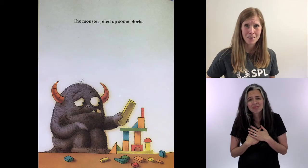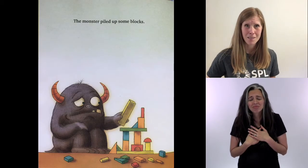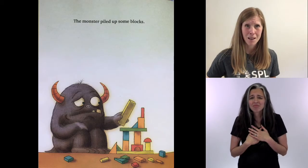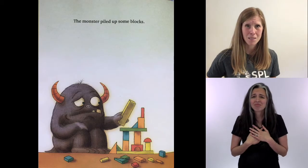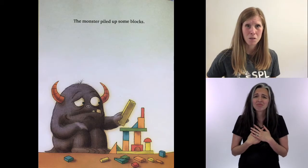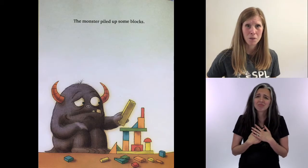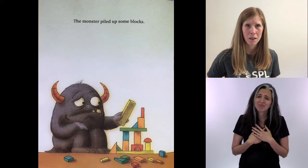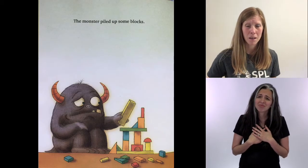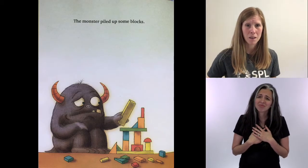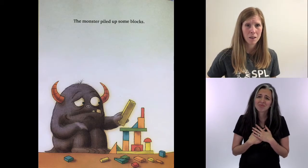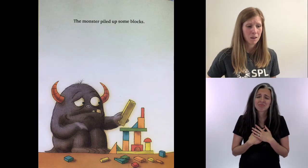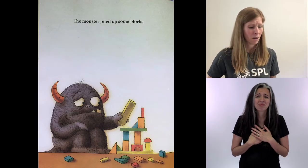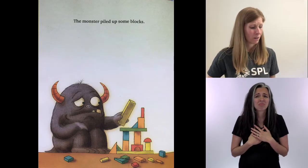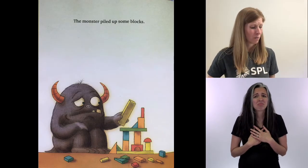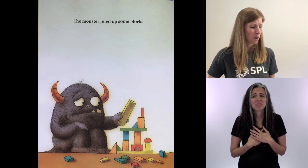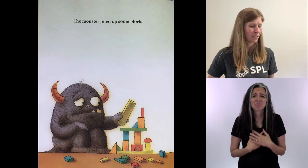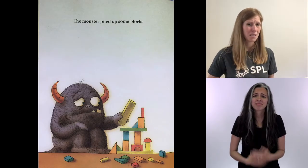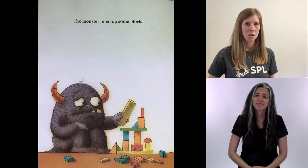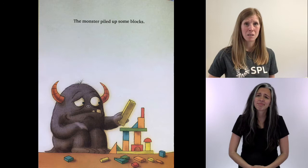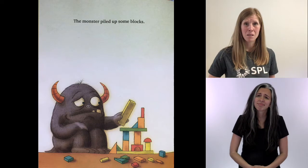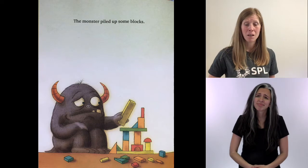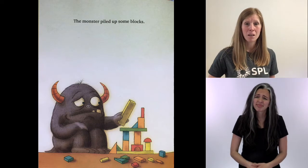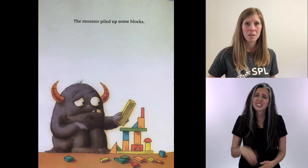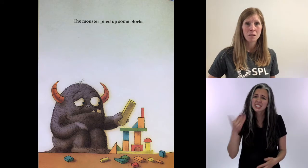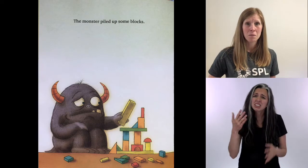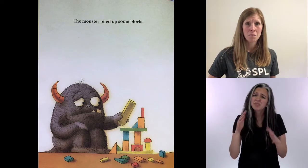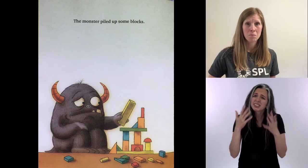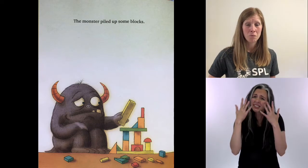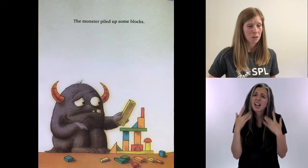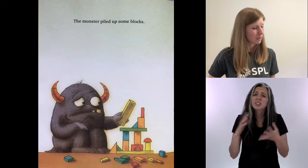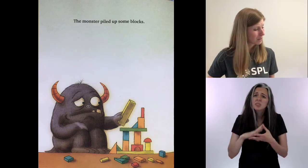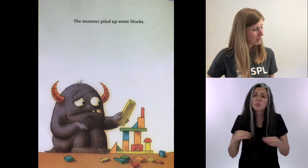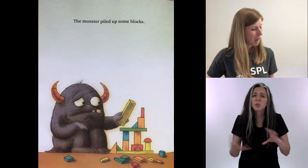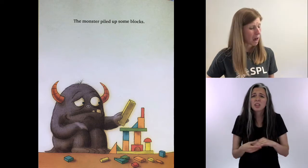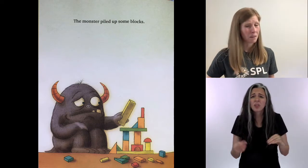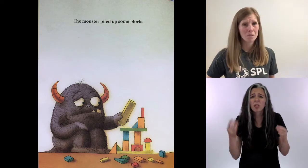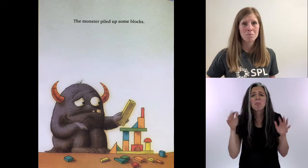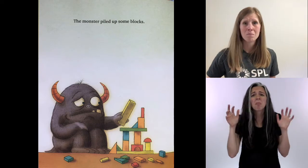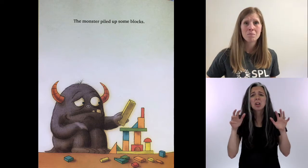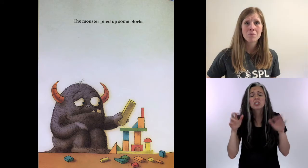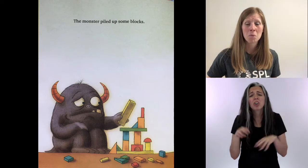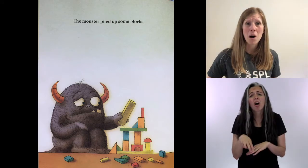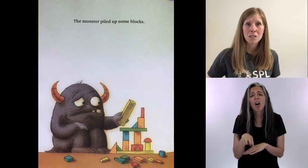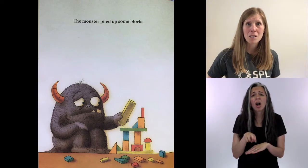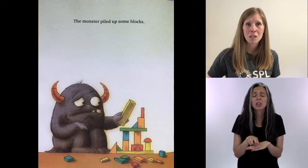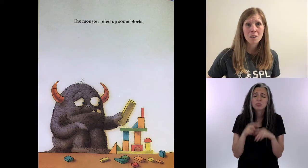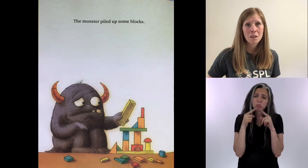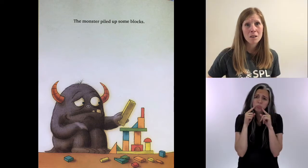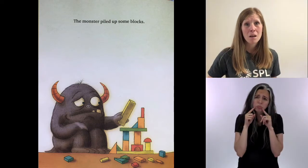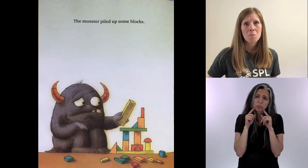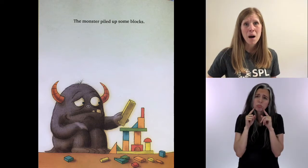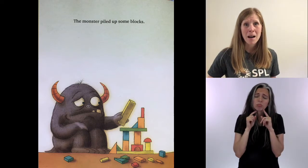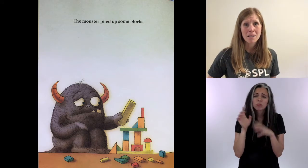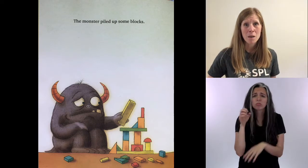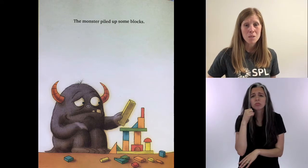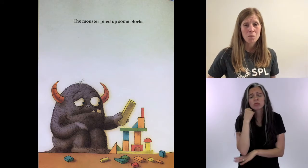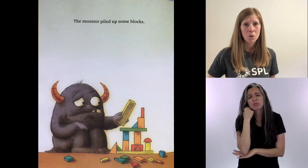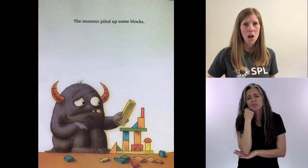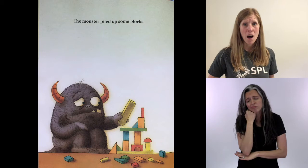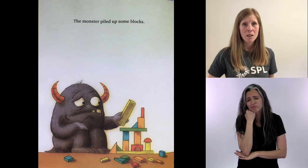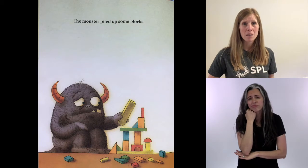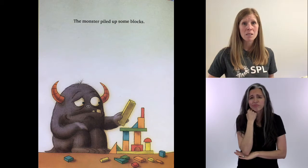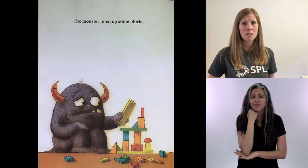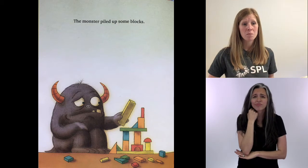This is a sad story. The monster is looking very sad. The monster piled up